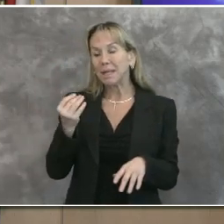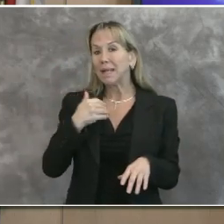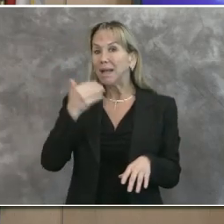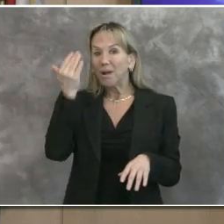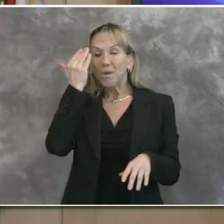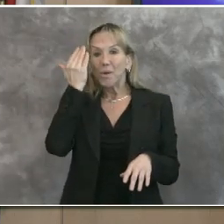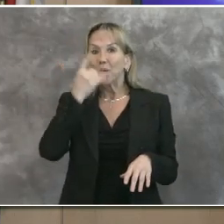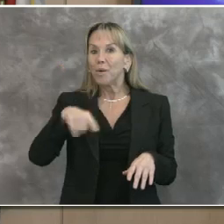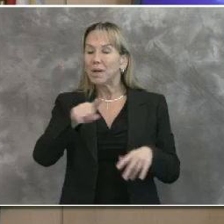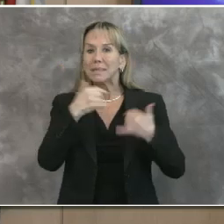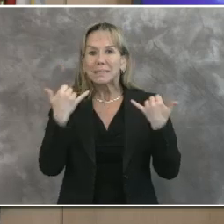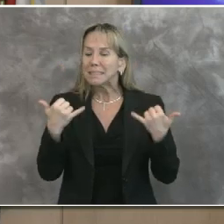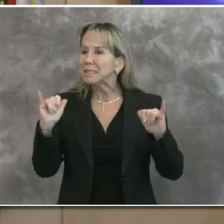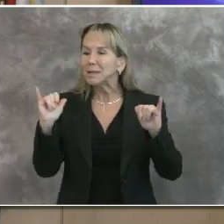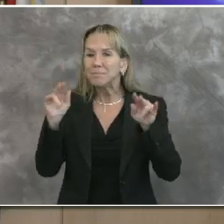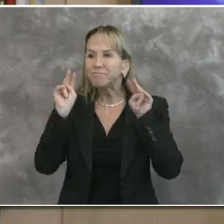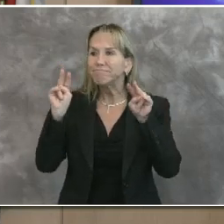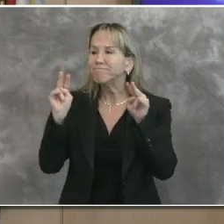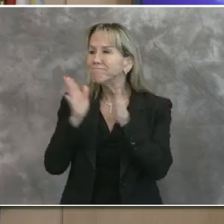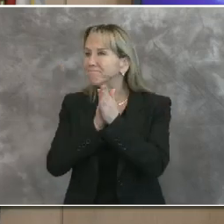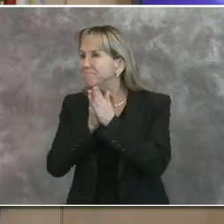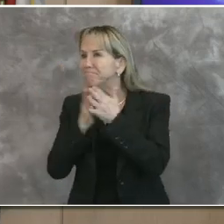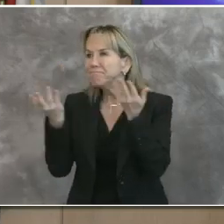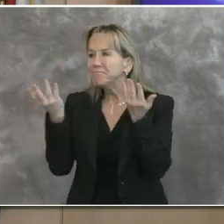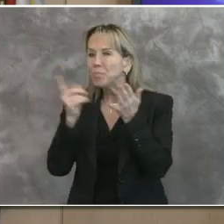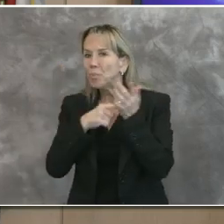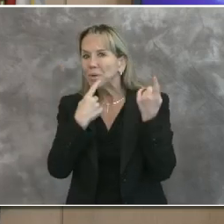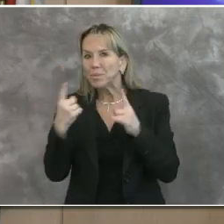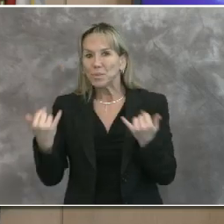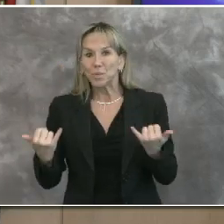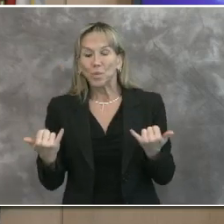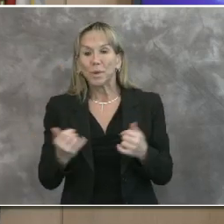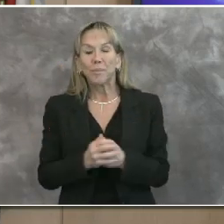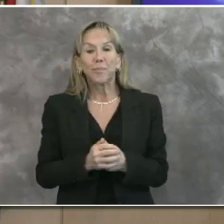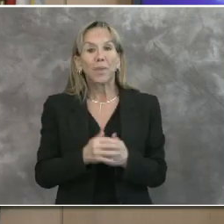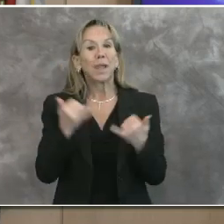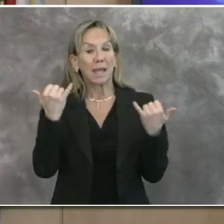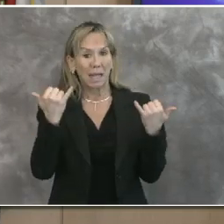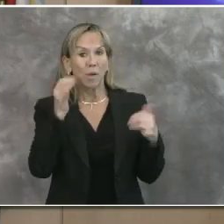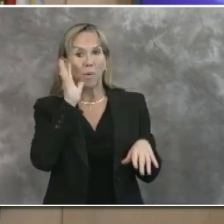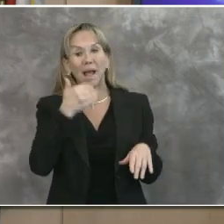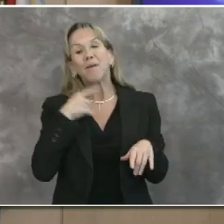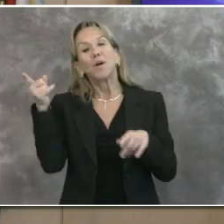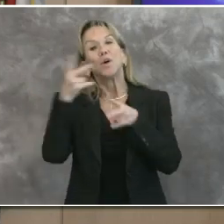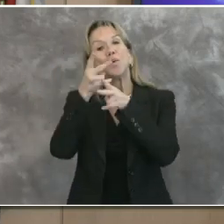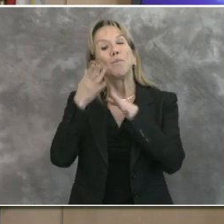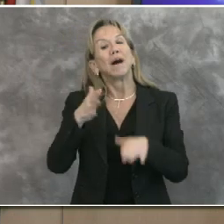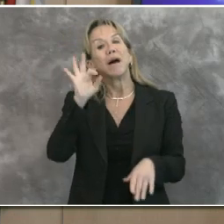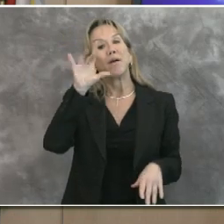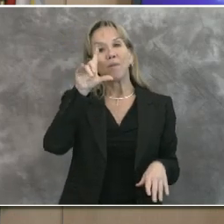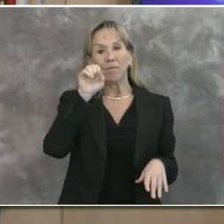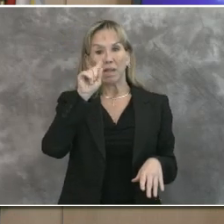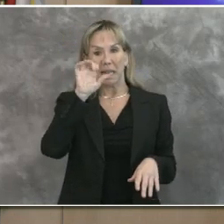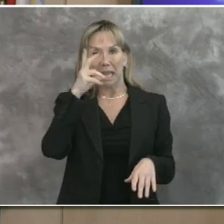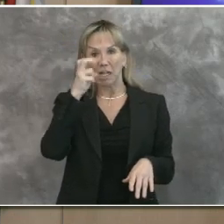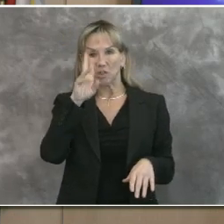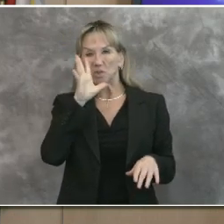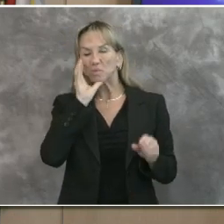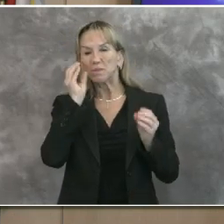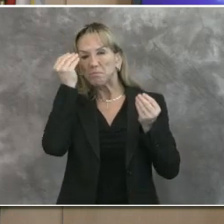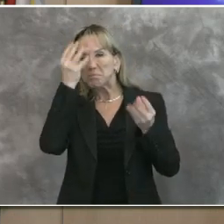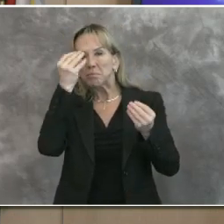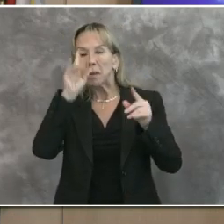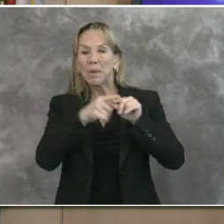know everybody is eager to get an update from us today. We're going to have Supervisor Fletcher provide an update on our graphs and